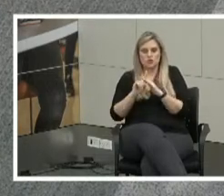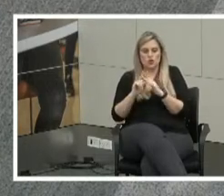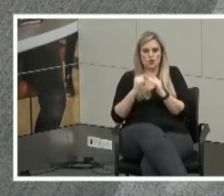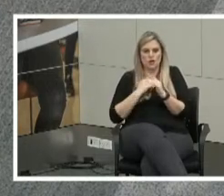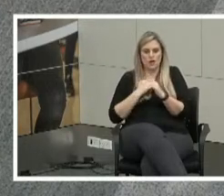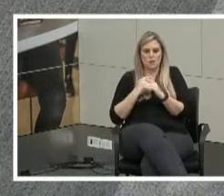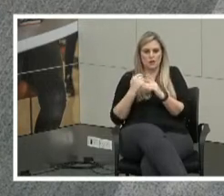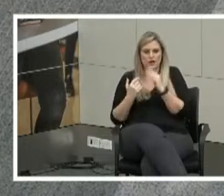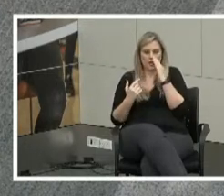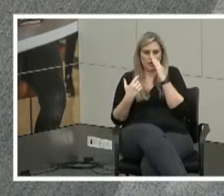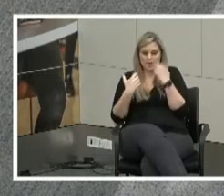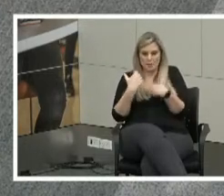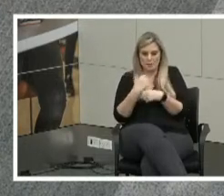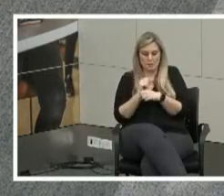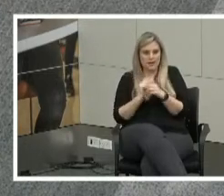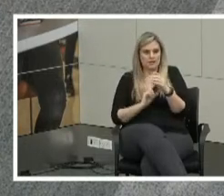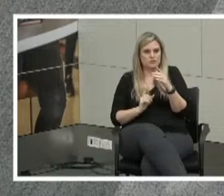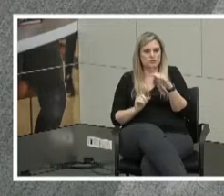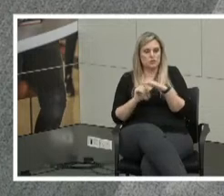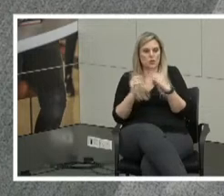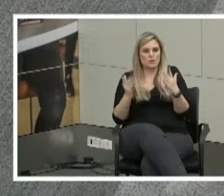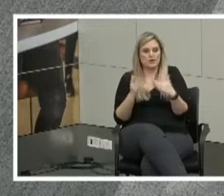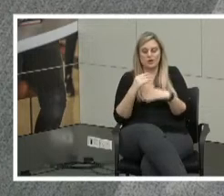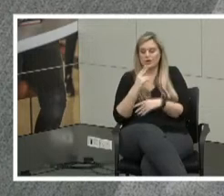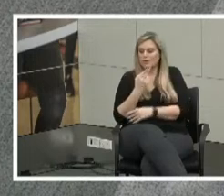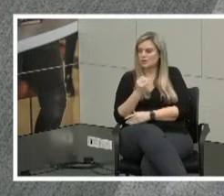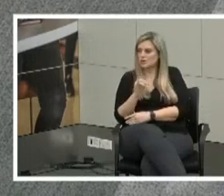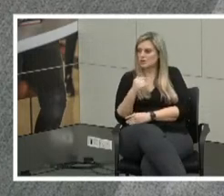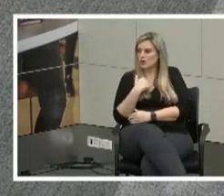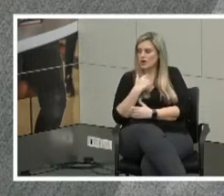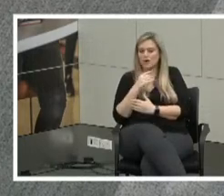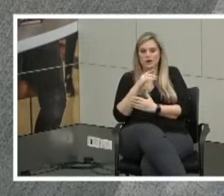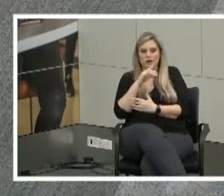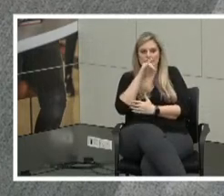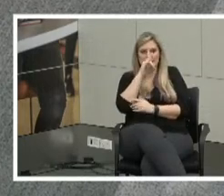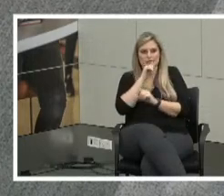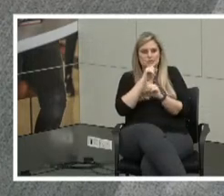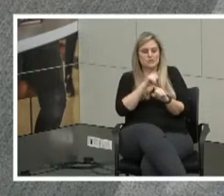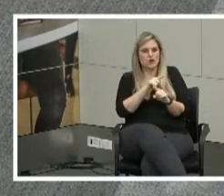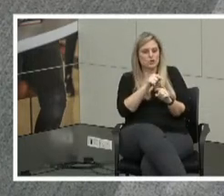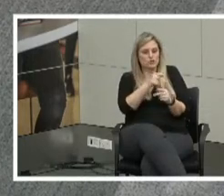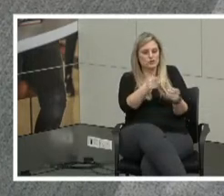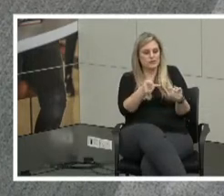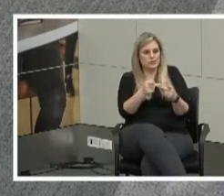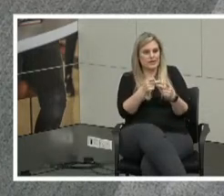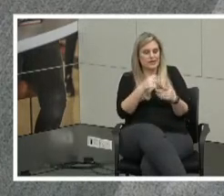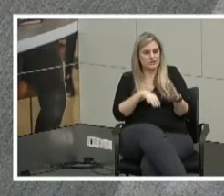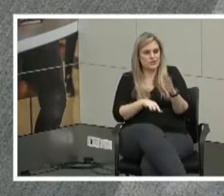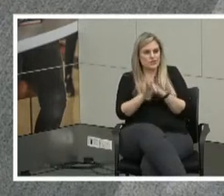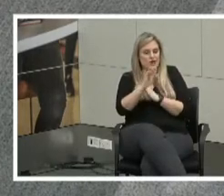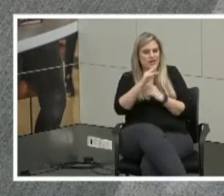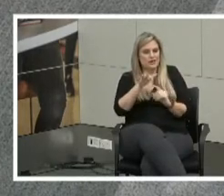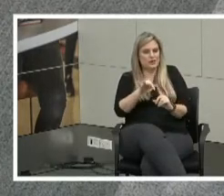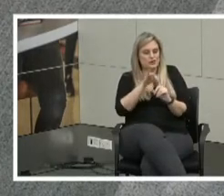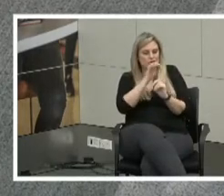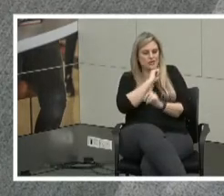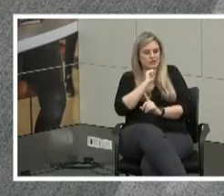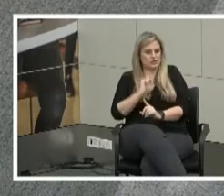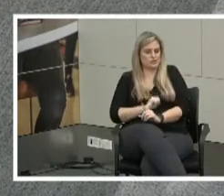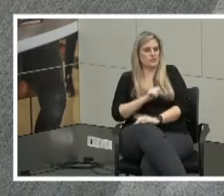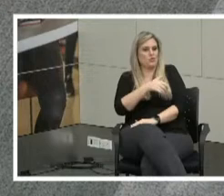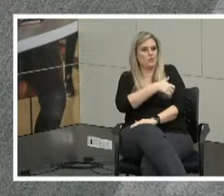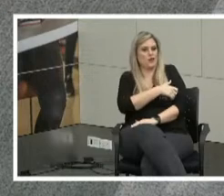citizens our children go to discover their unique superpowers and the only thing protecting these children from the